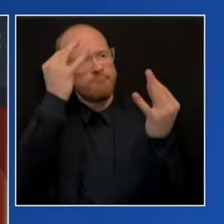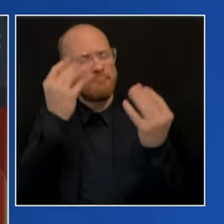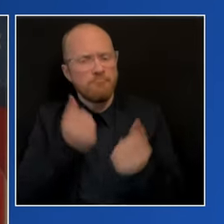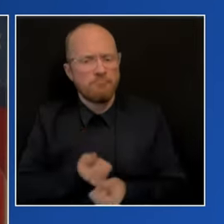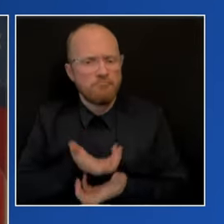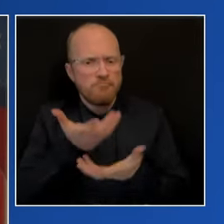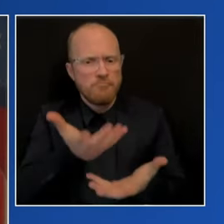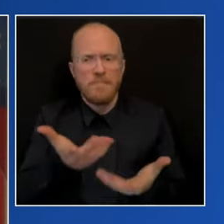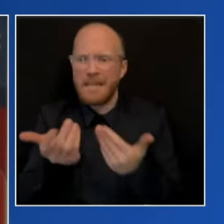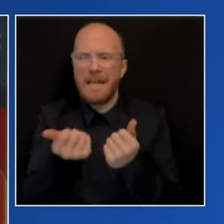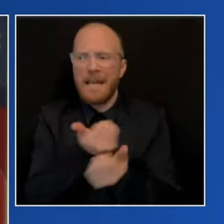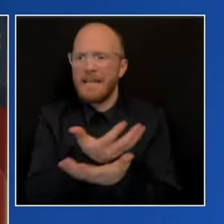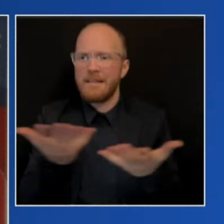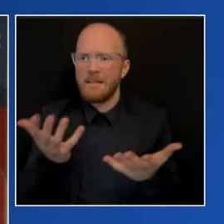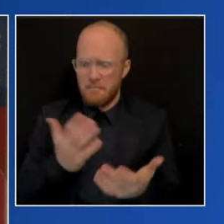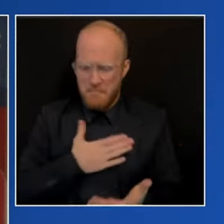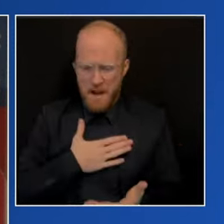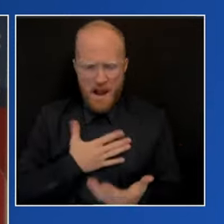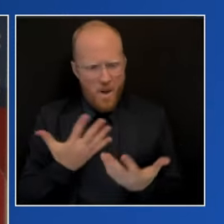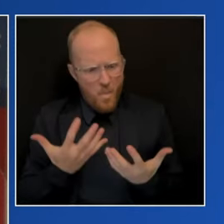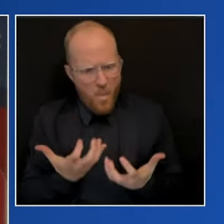be who you want to be.